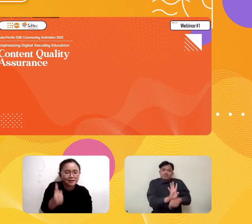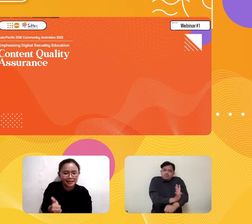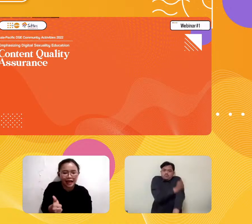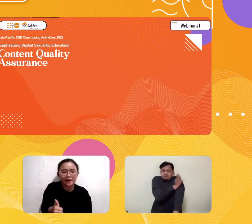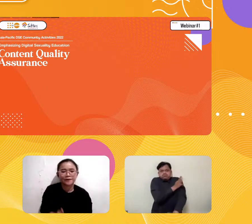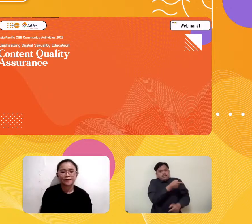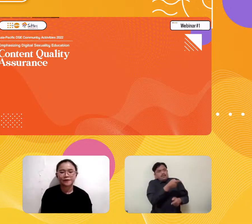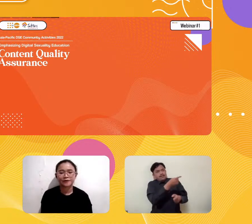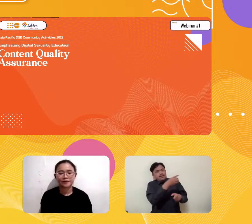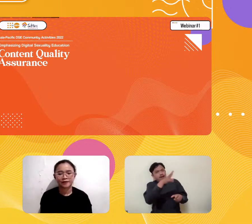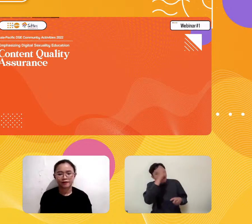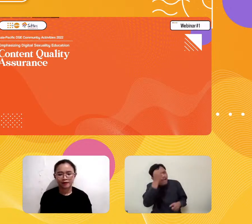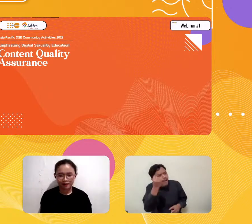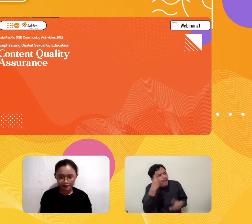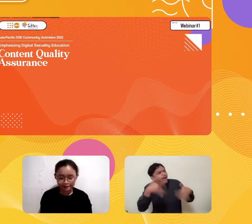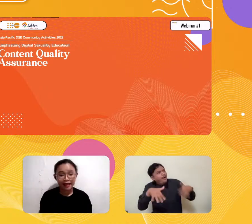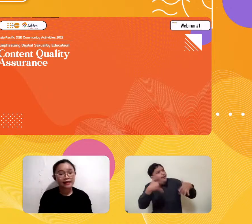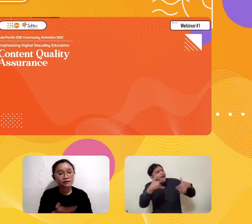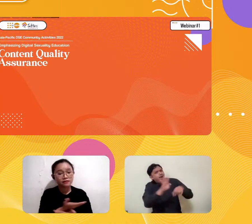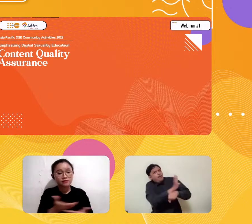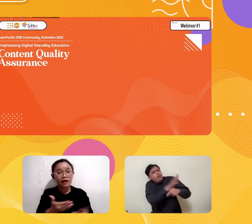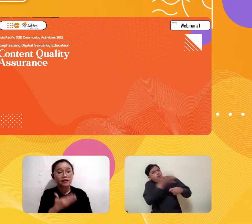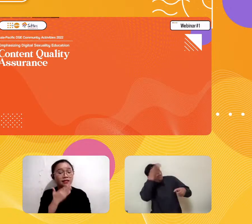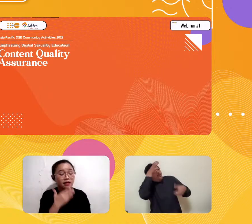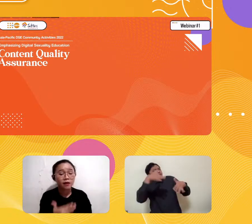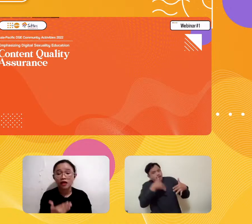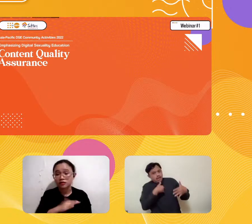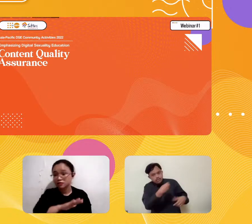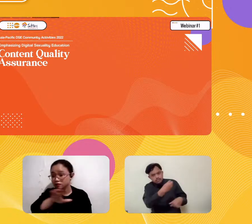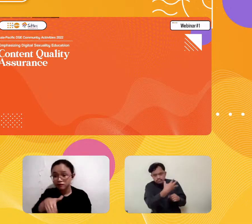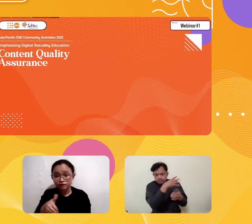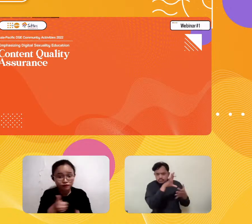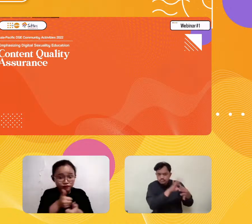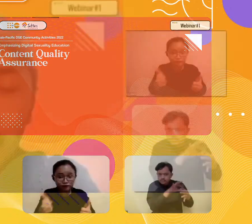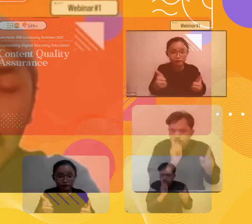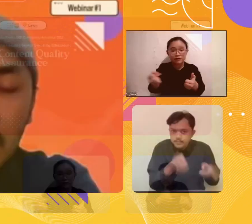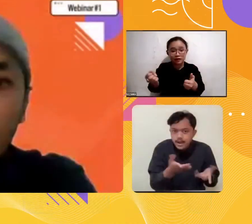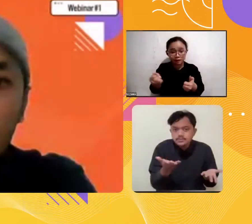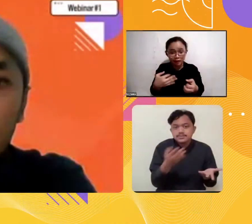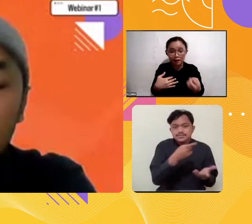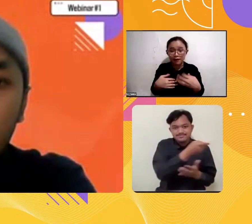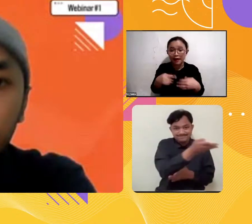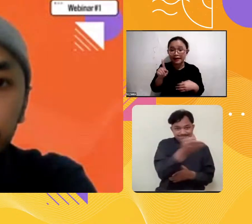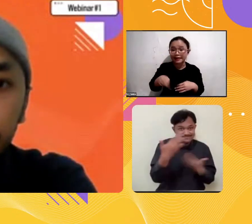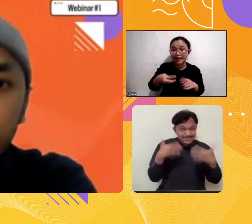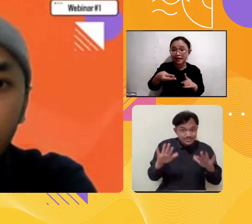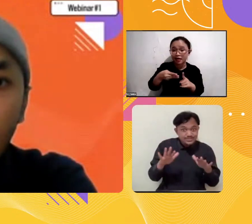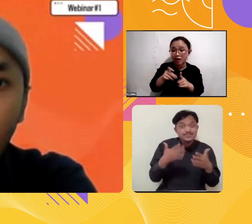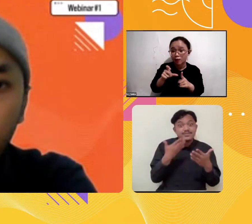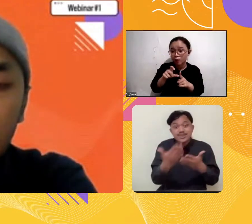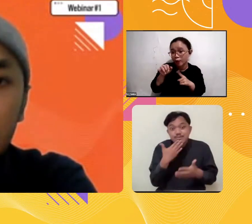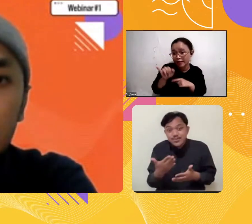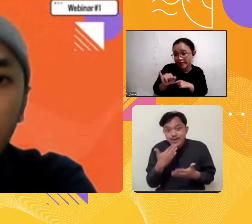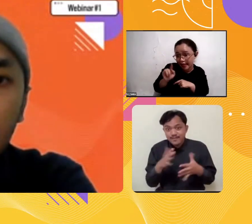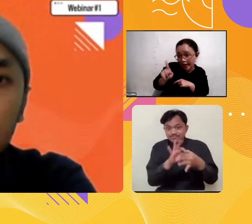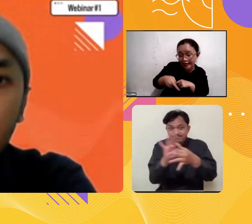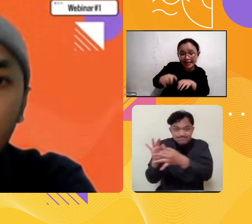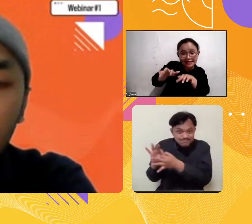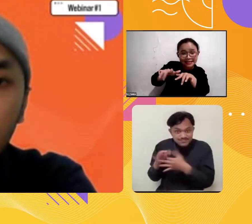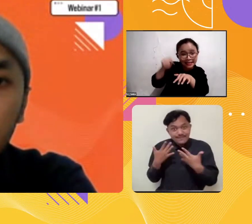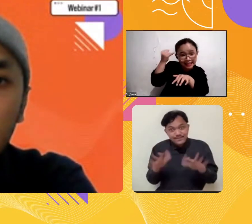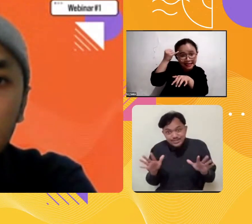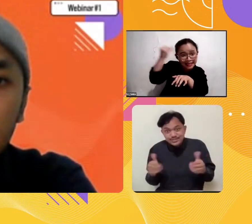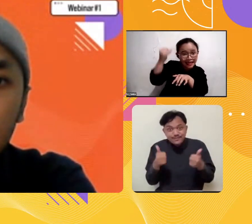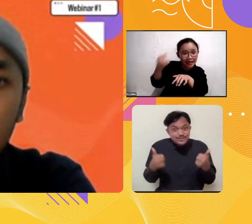you to all the delegates from each room, and Budi also add some opinion and